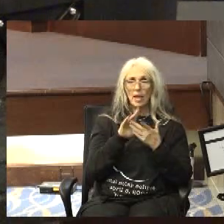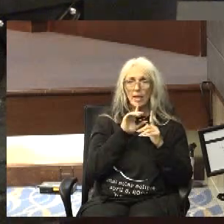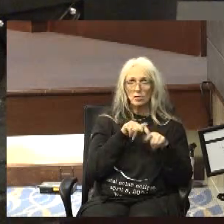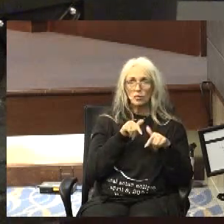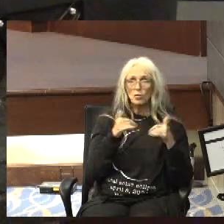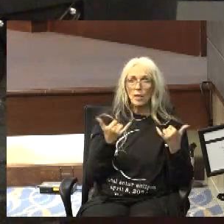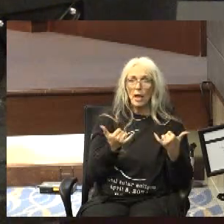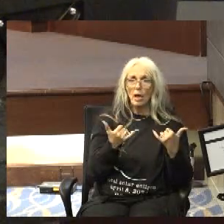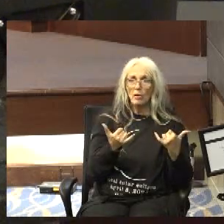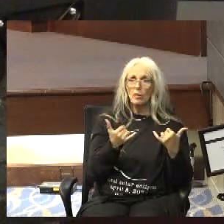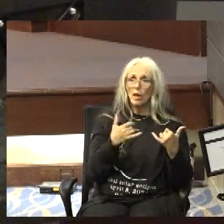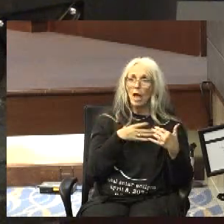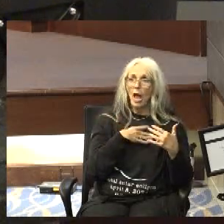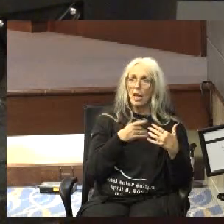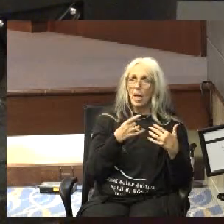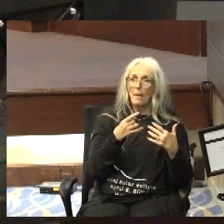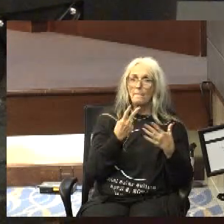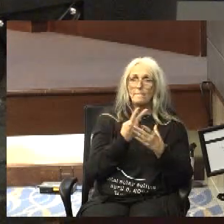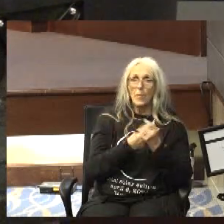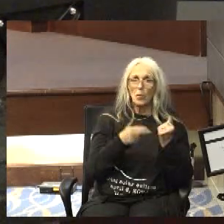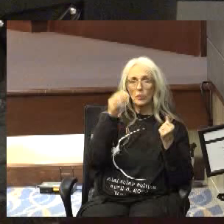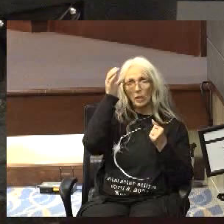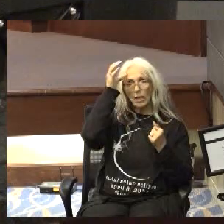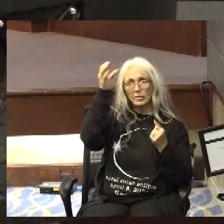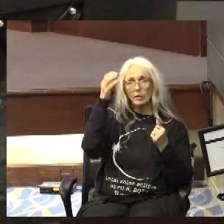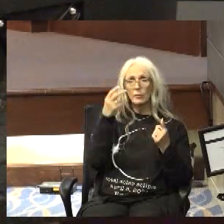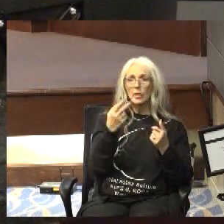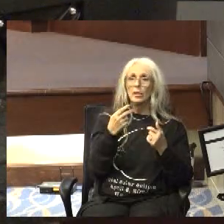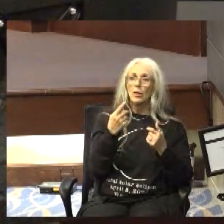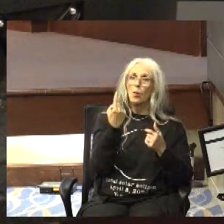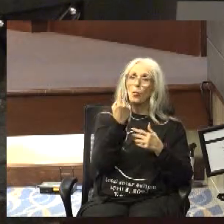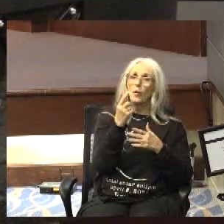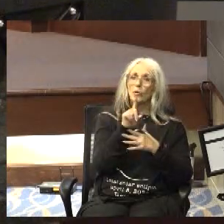solution here. I like both of those concepts. One question I have is